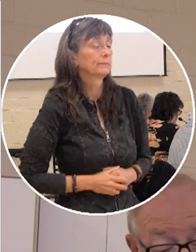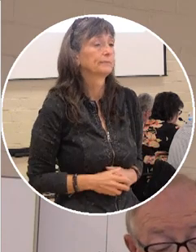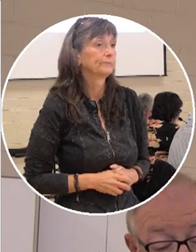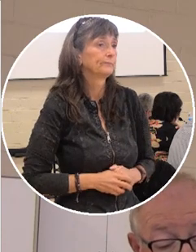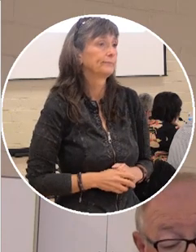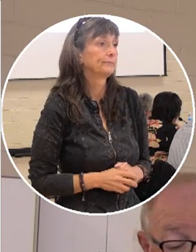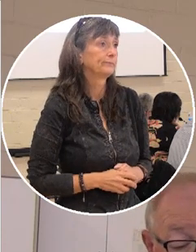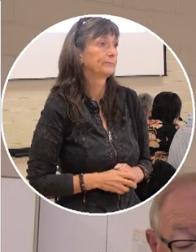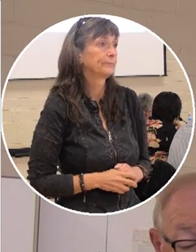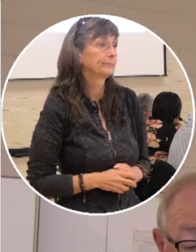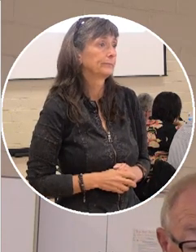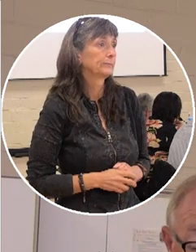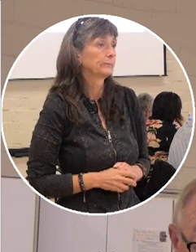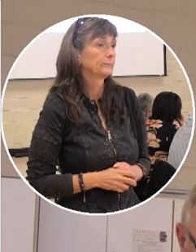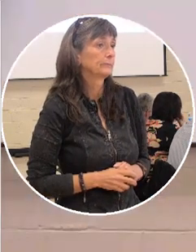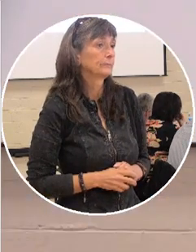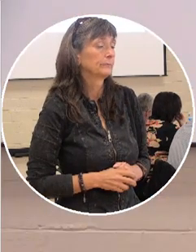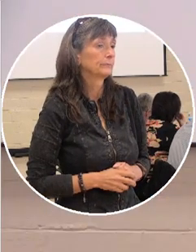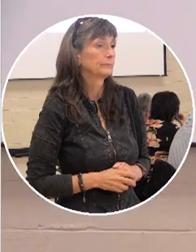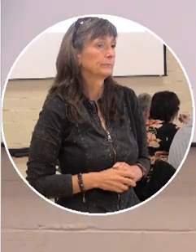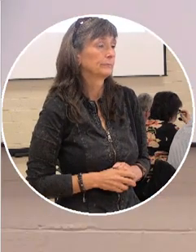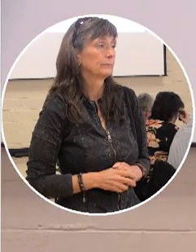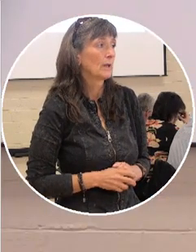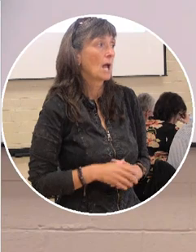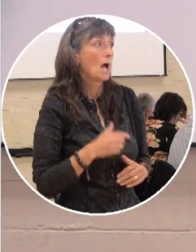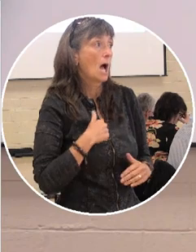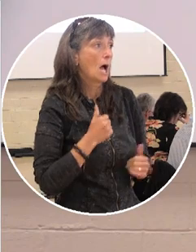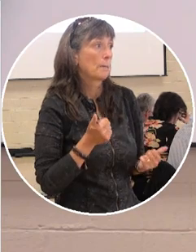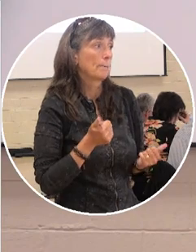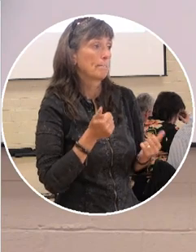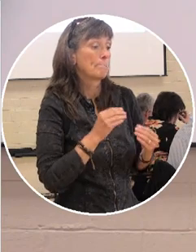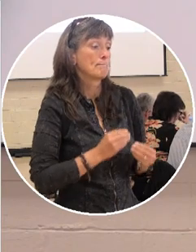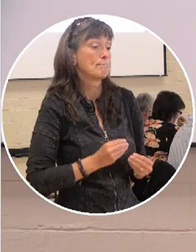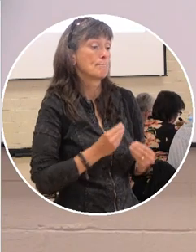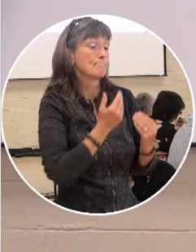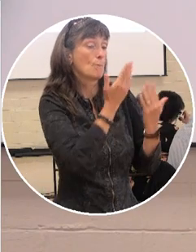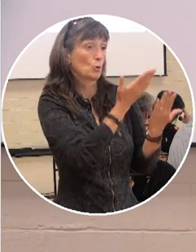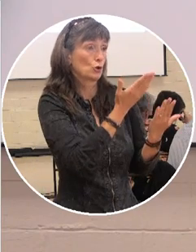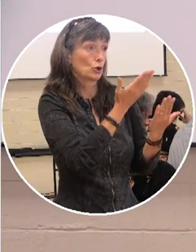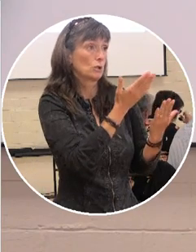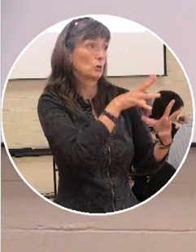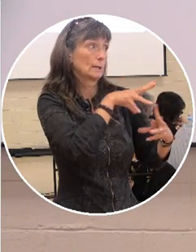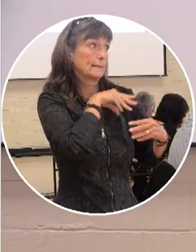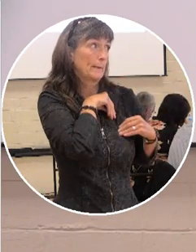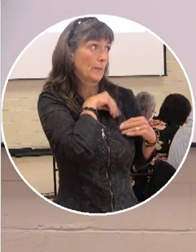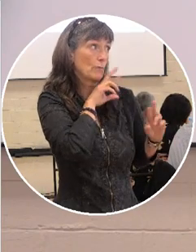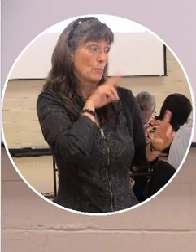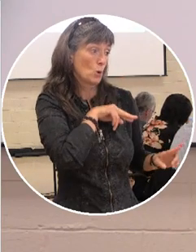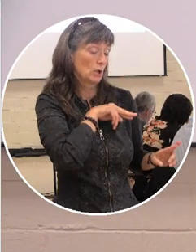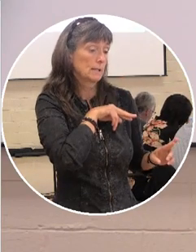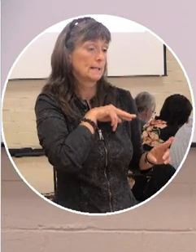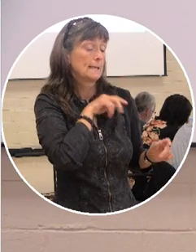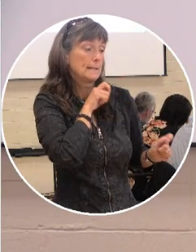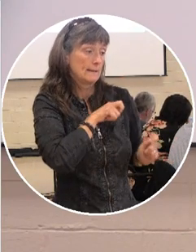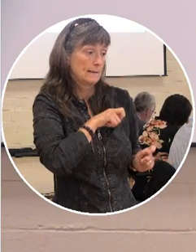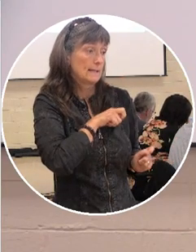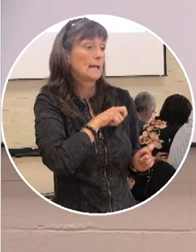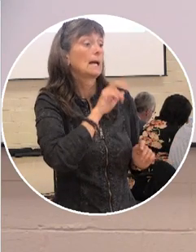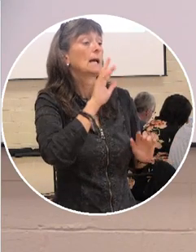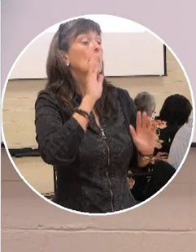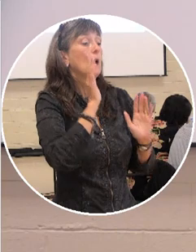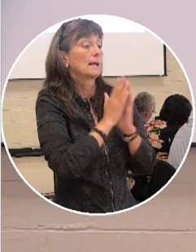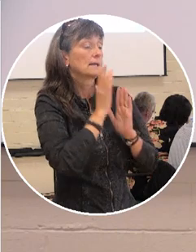Move to accept it. I move to that this be accepted as read, as presented, making a seconder.